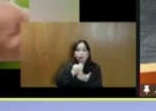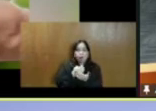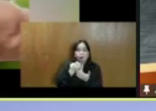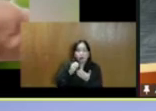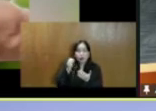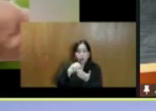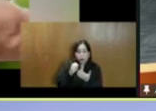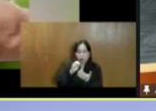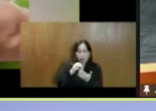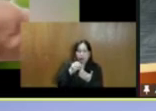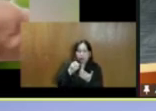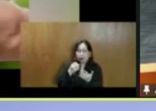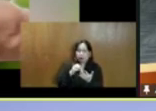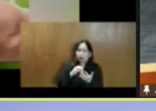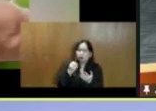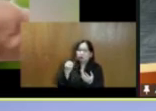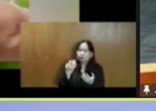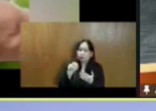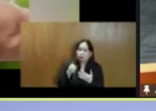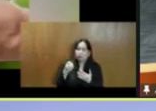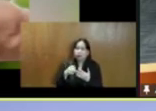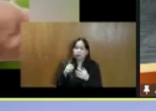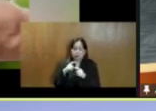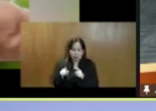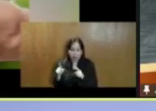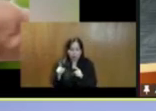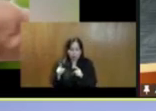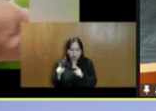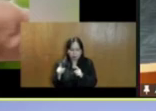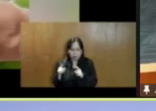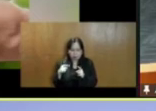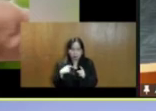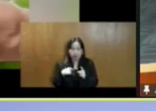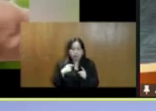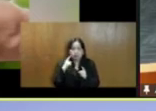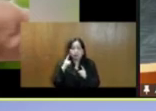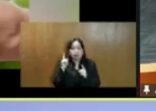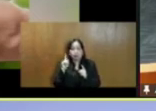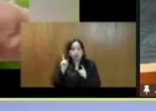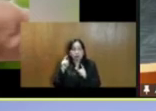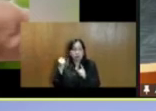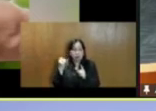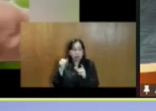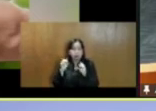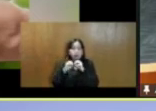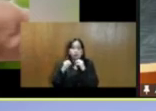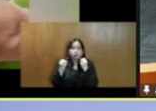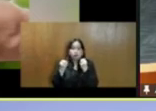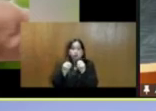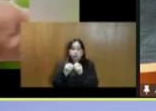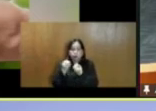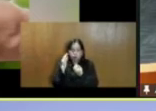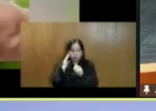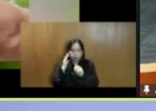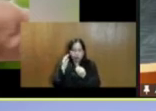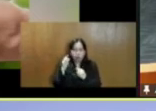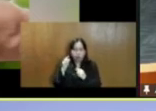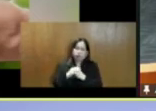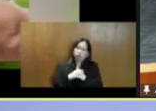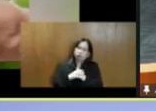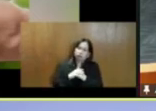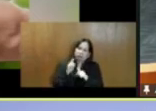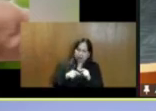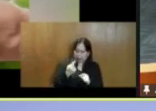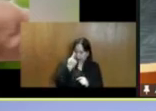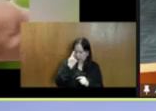definitely. But I think what many organizations learn is you can't be circular by yourself. You have